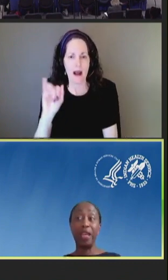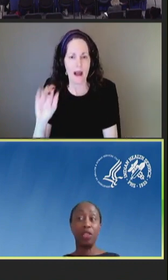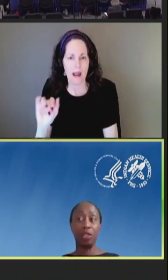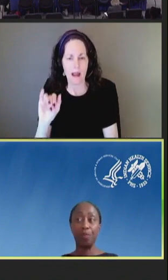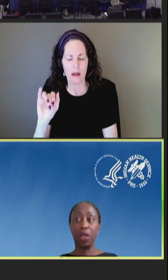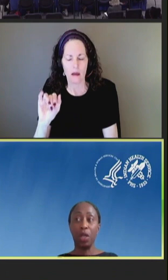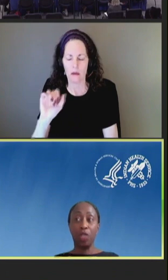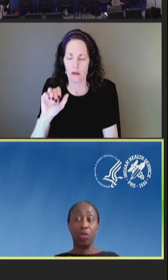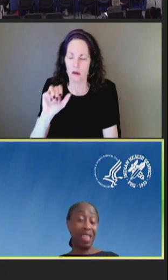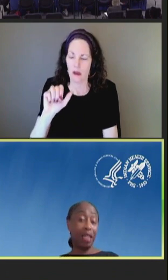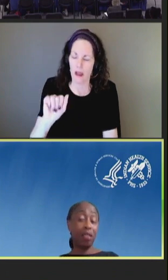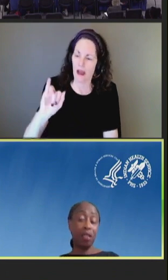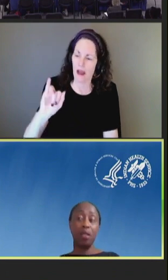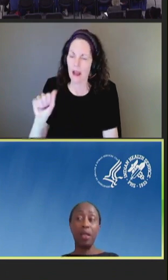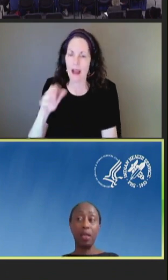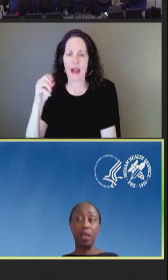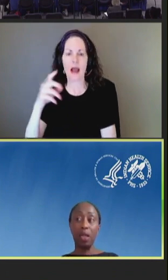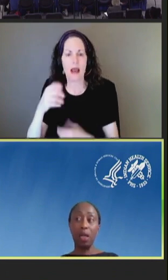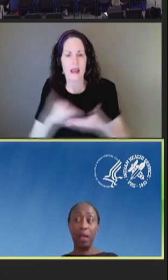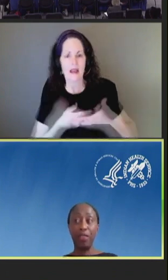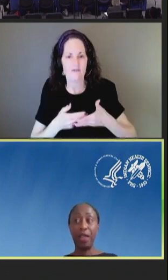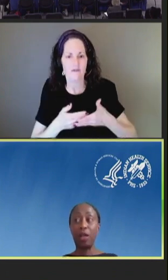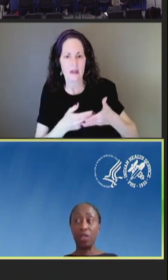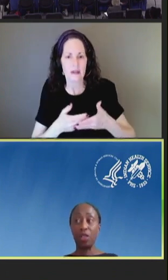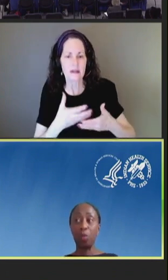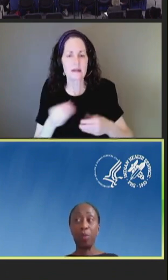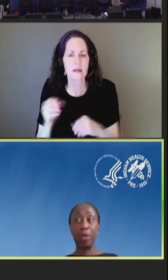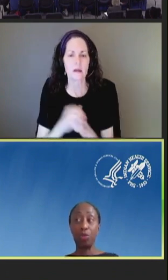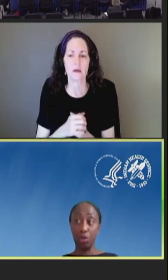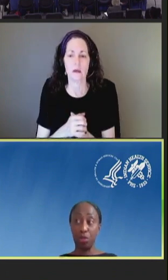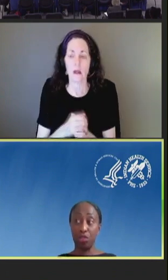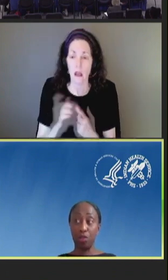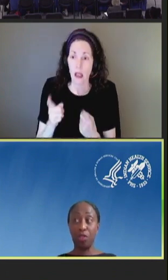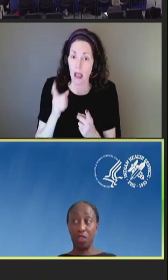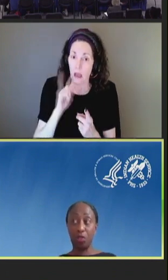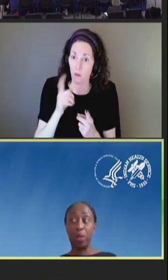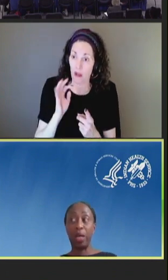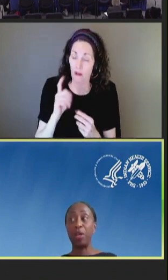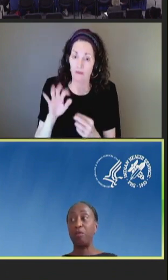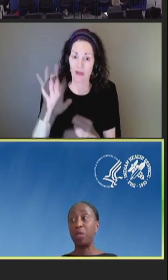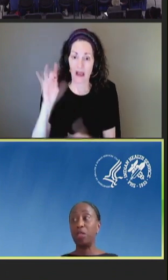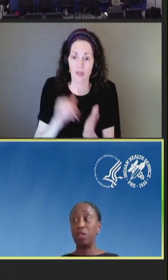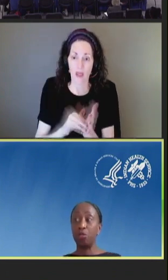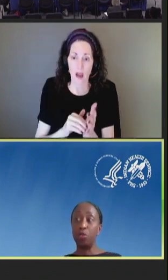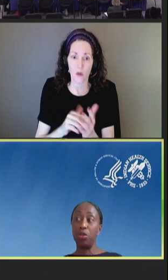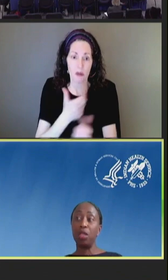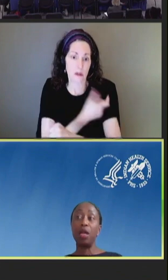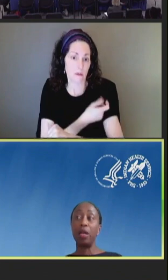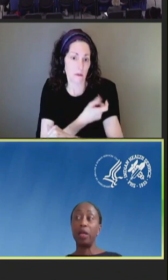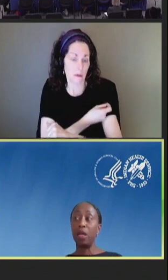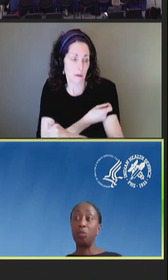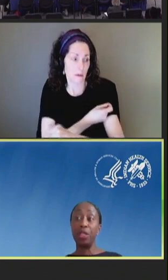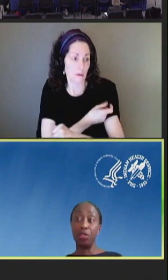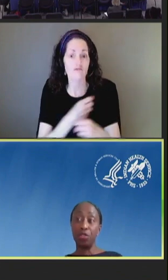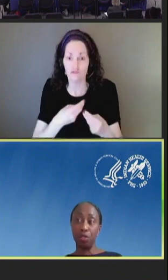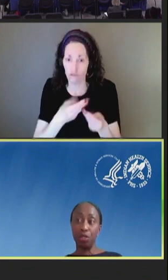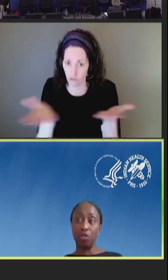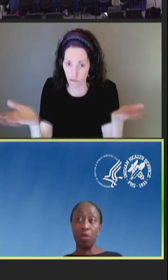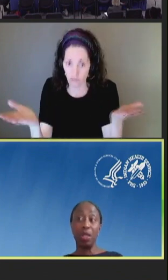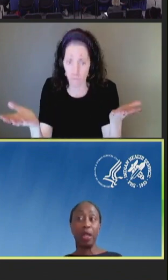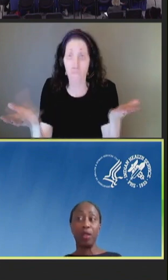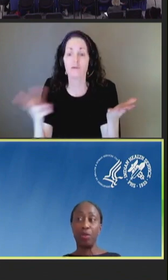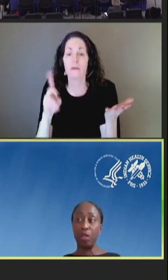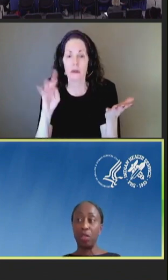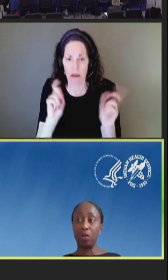of age. To date, nearly 8,000 supplemental doses of nasivimab have been distributed and administered